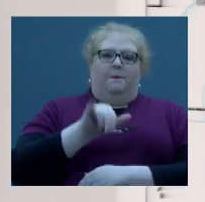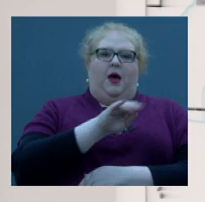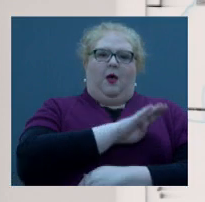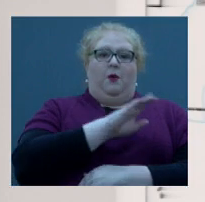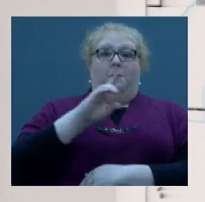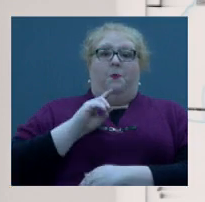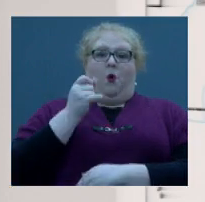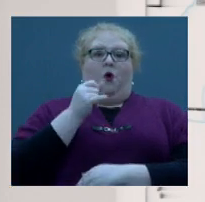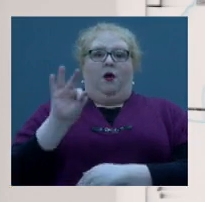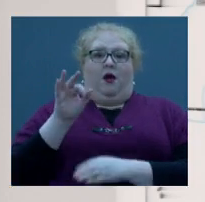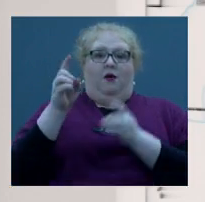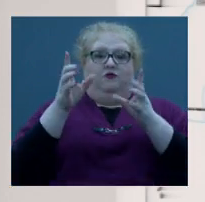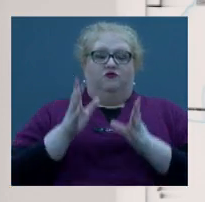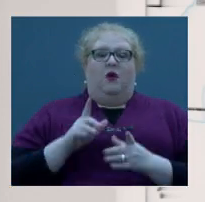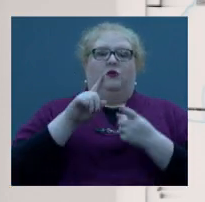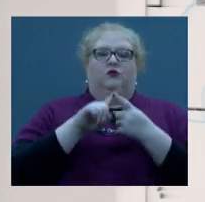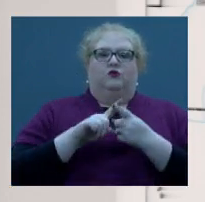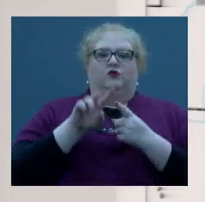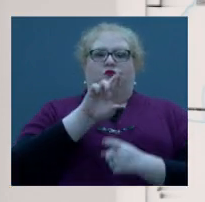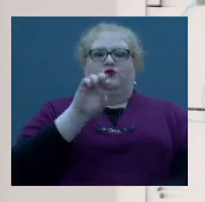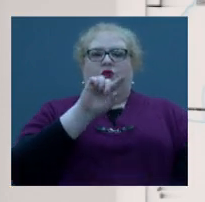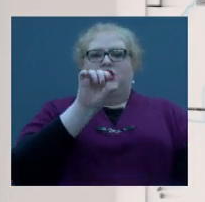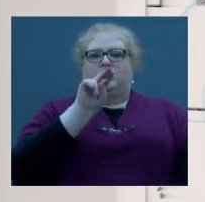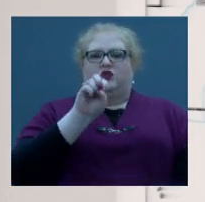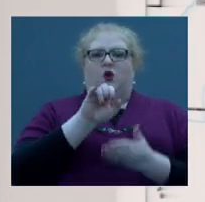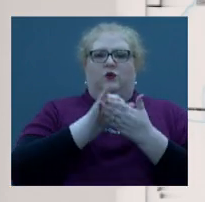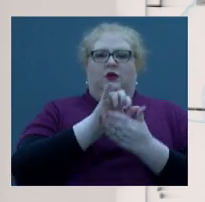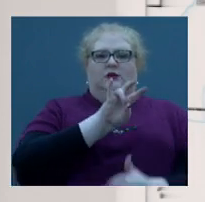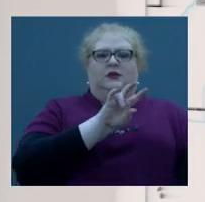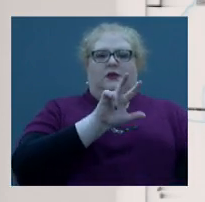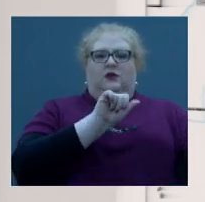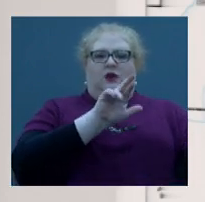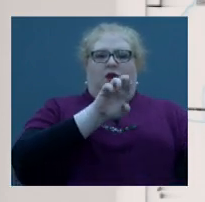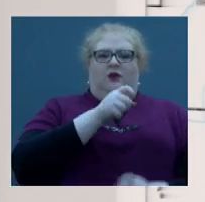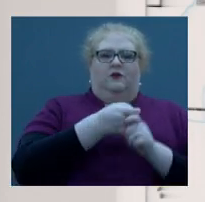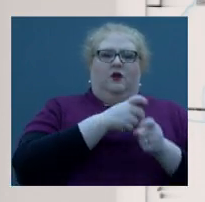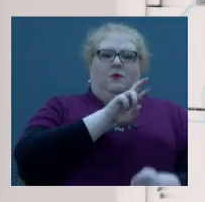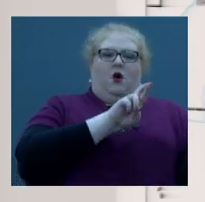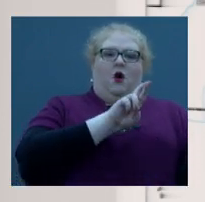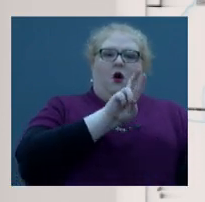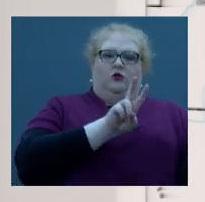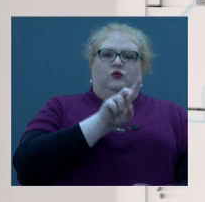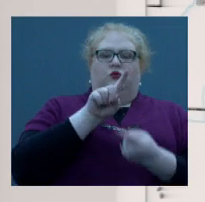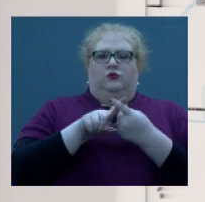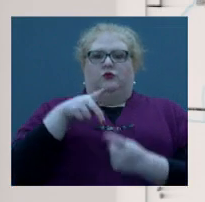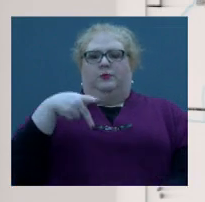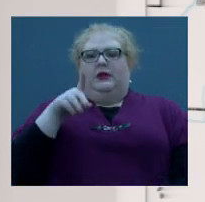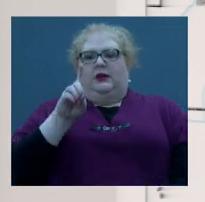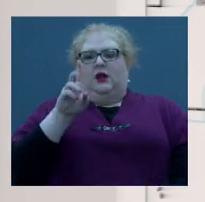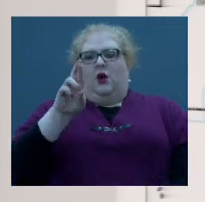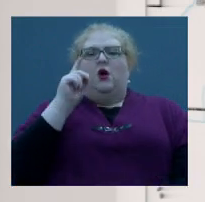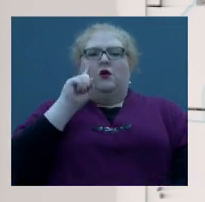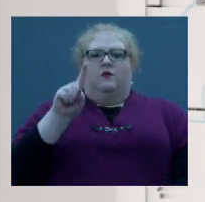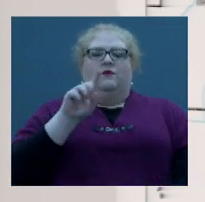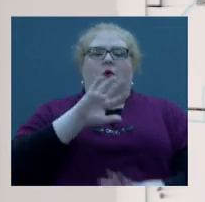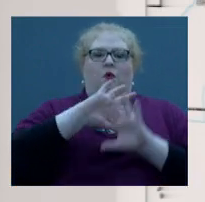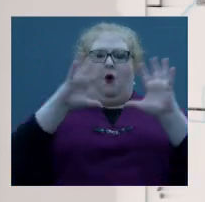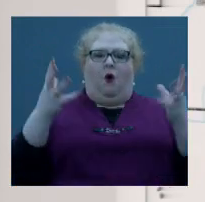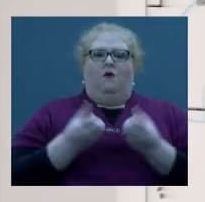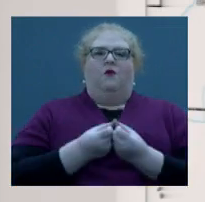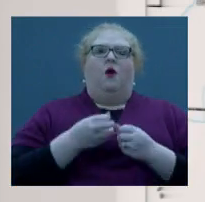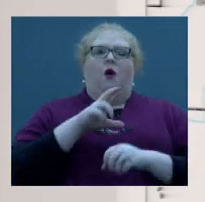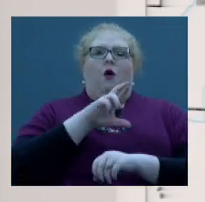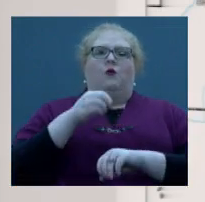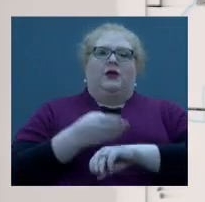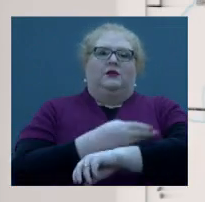to rezone this 73-acre site from R2 to PDR for an overall development plan of the property in